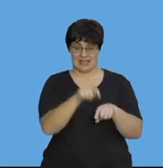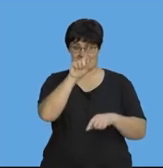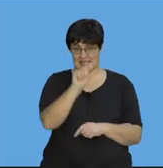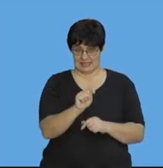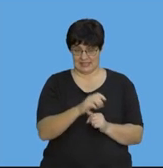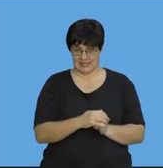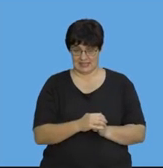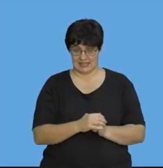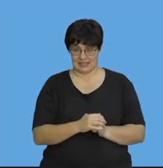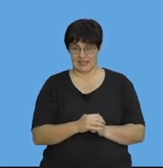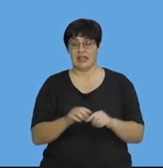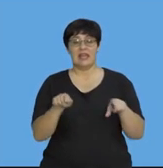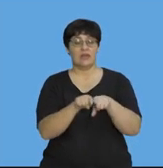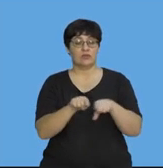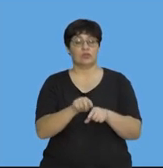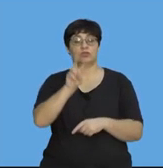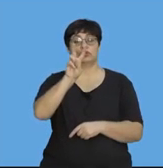T is